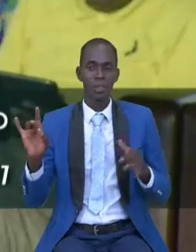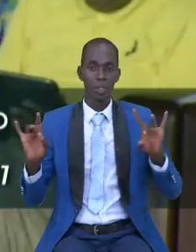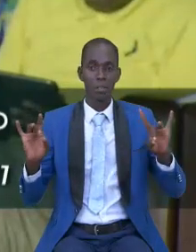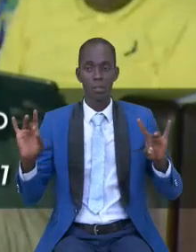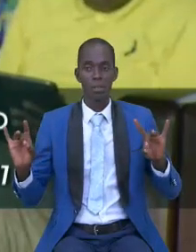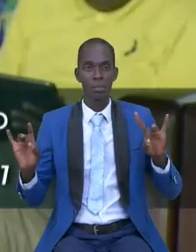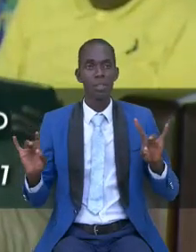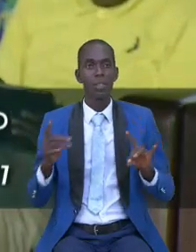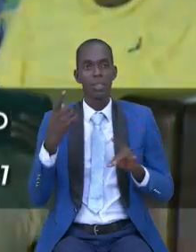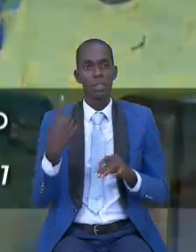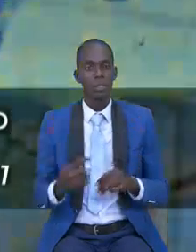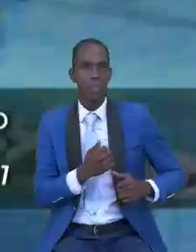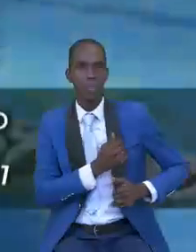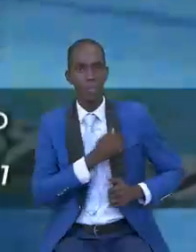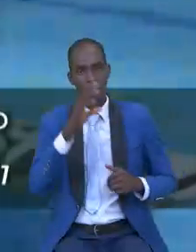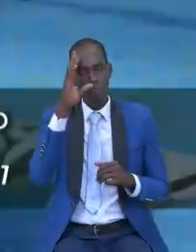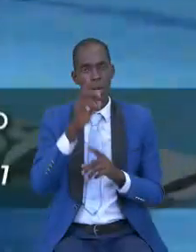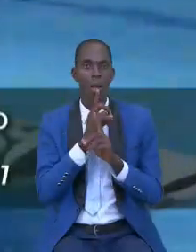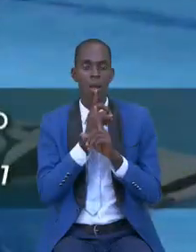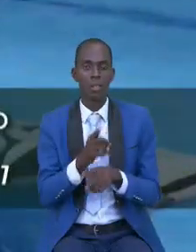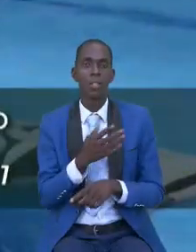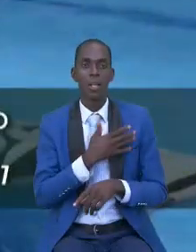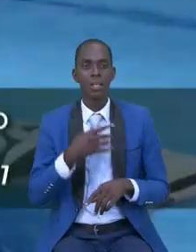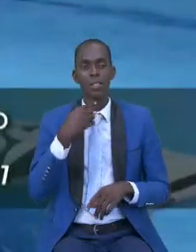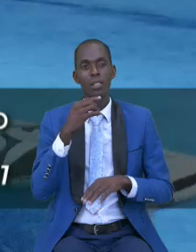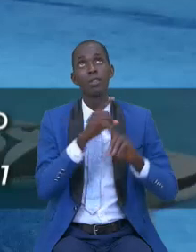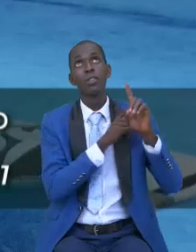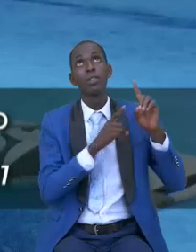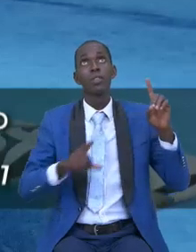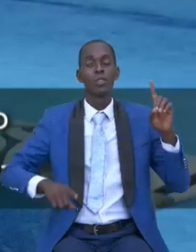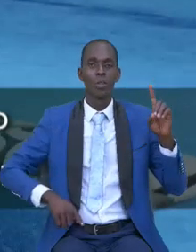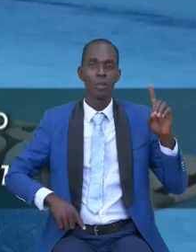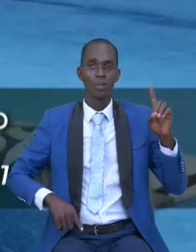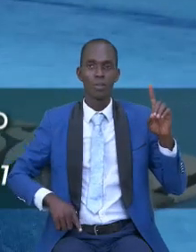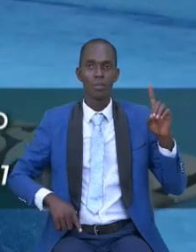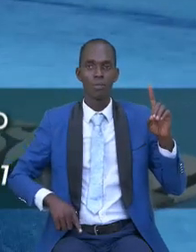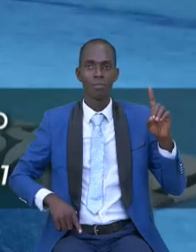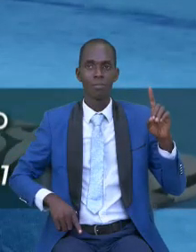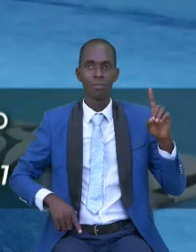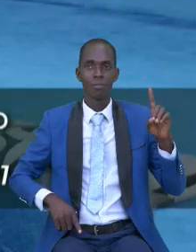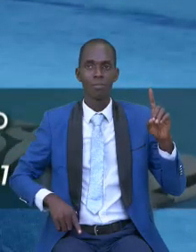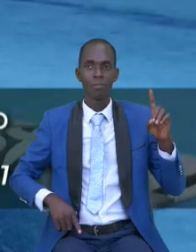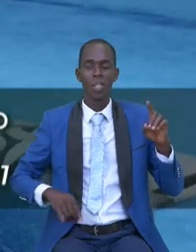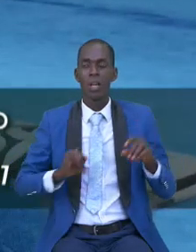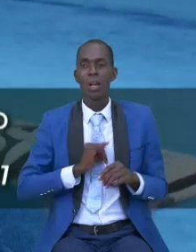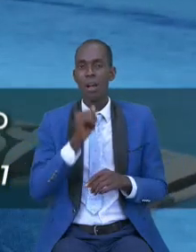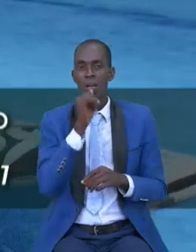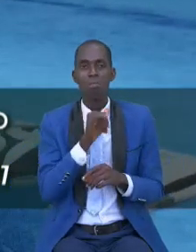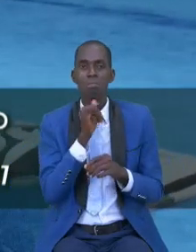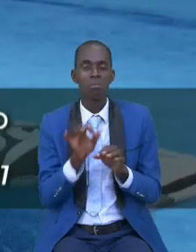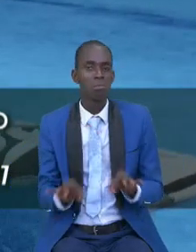The centurion answered and said, Lord, I am not